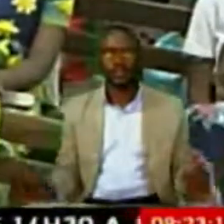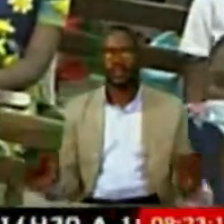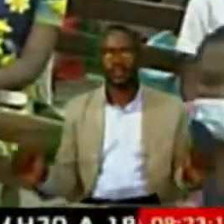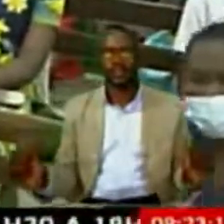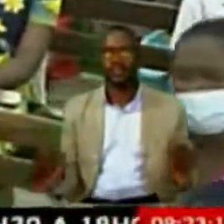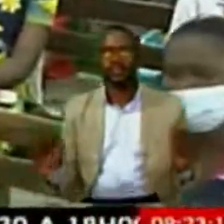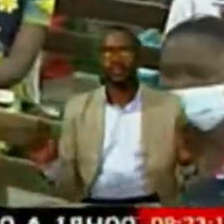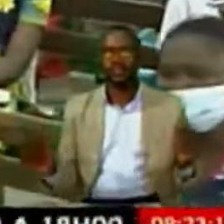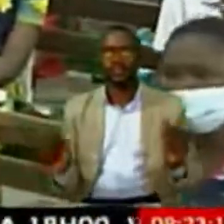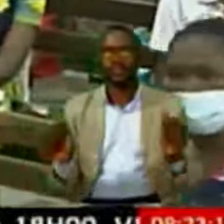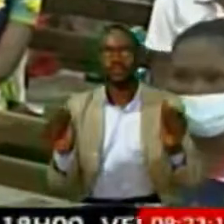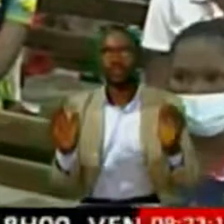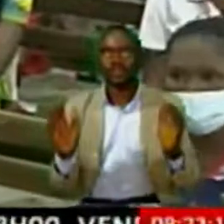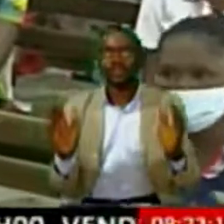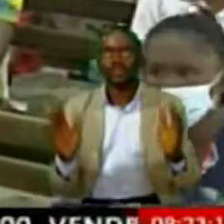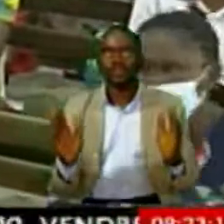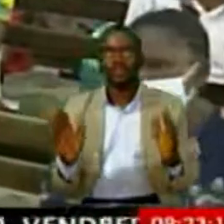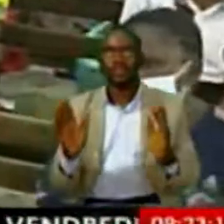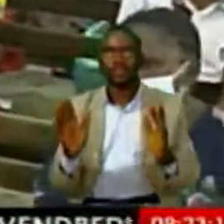Hallelujah.